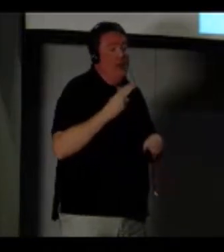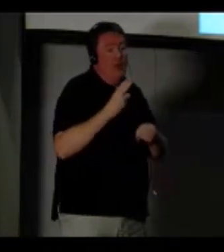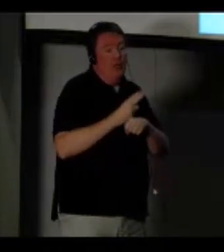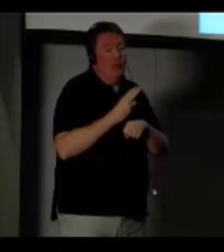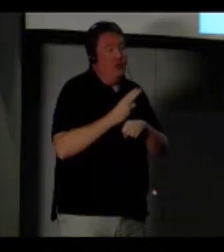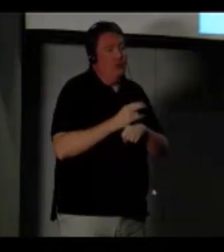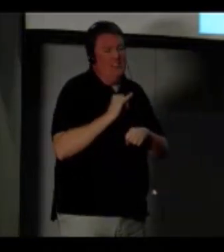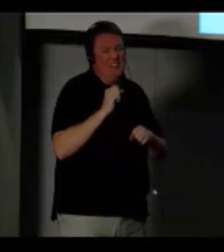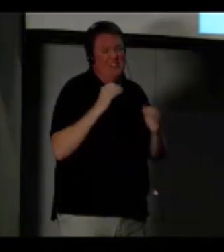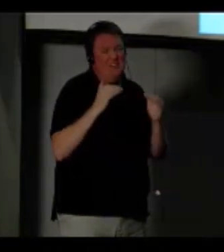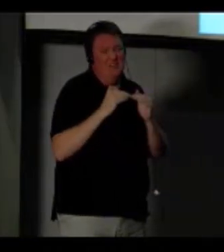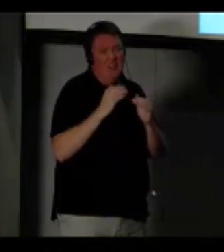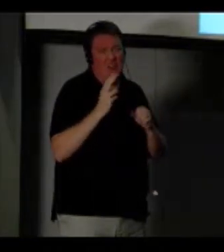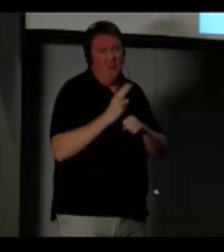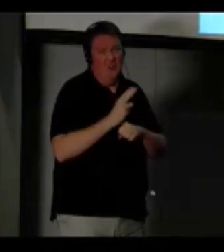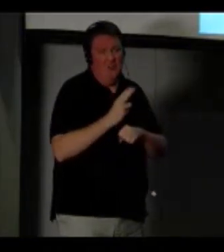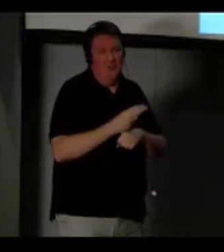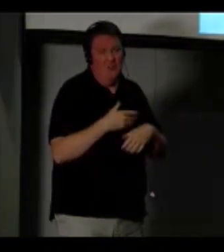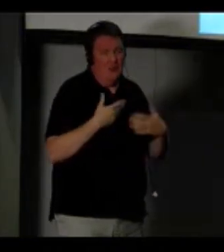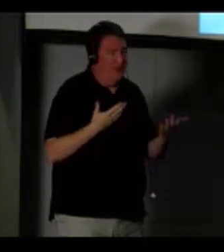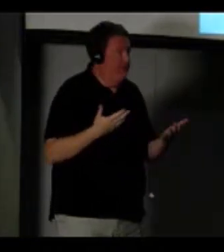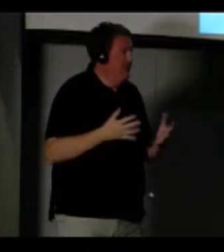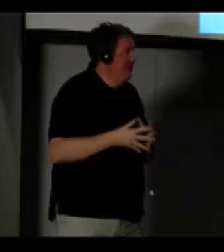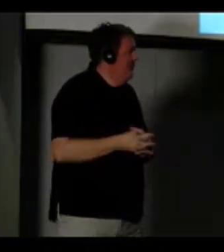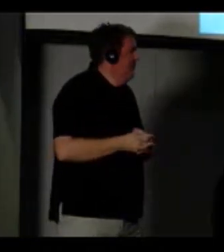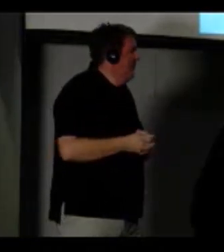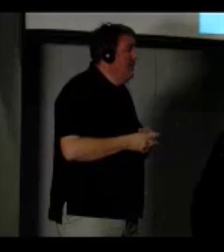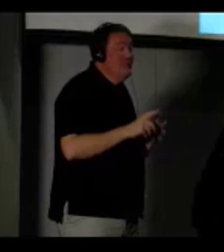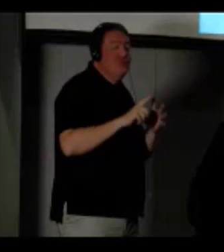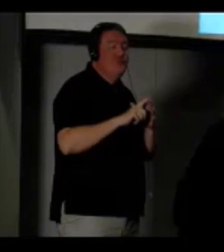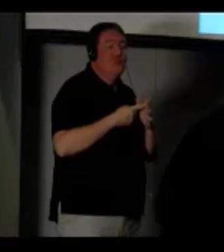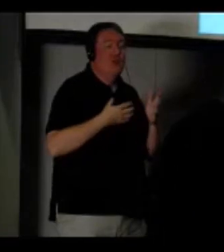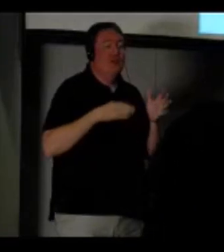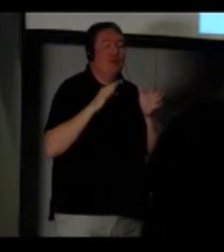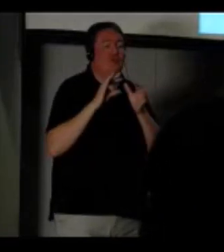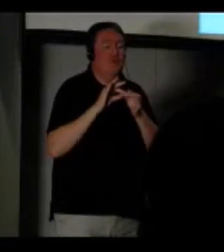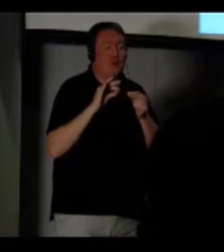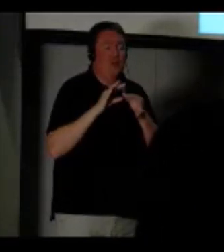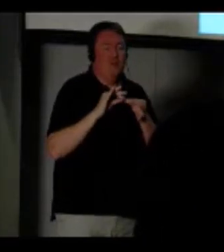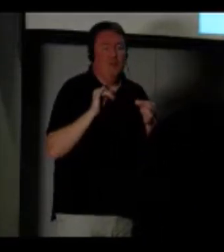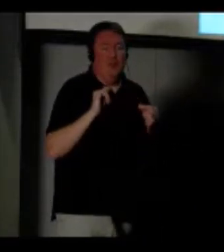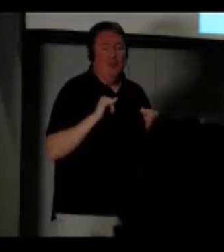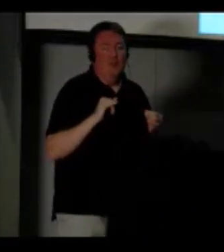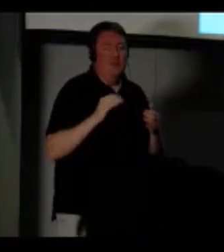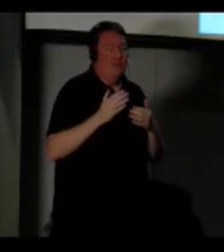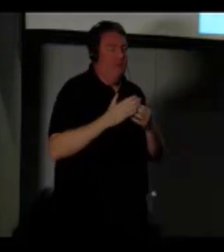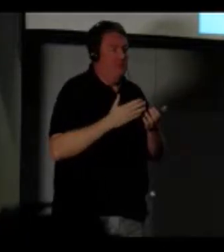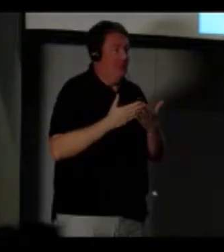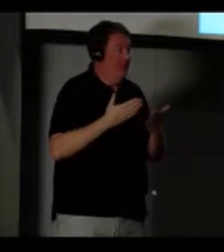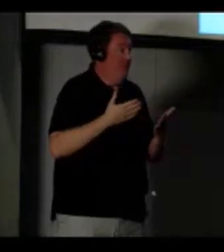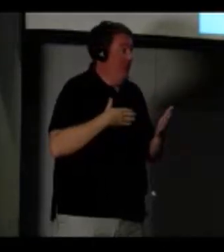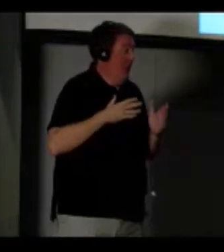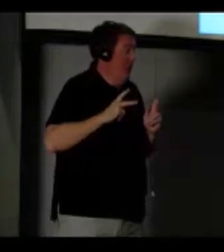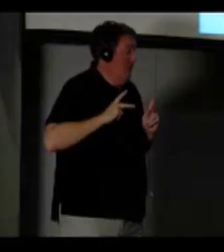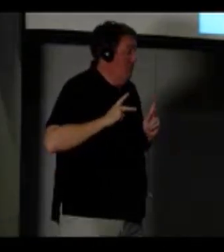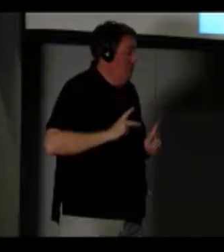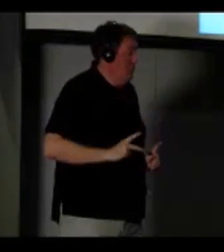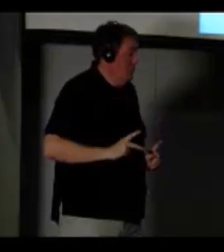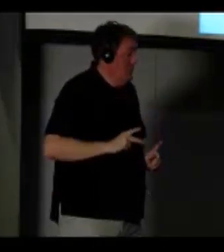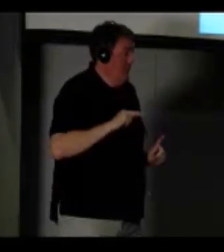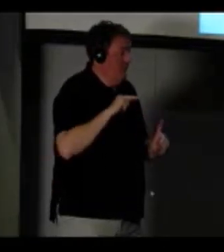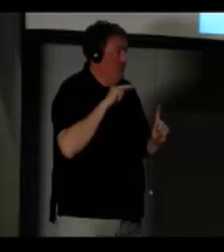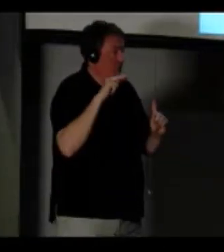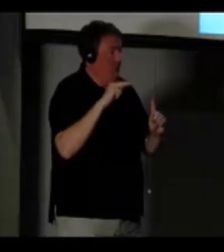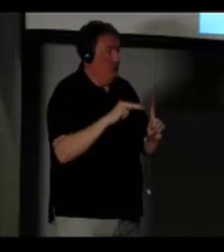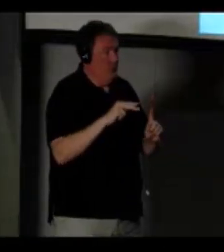fair use. So let me preface my remarks by saying that regardless of my personal views about open